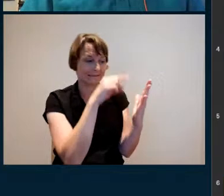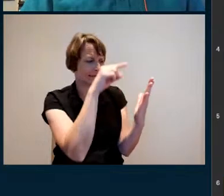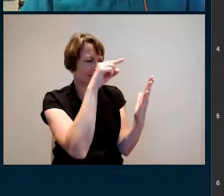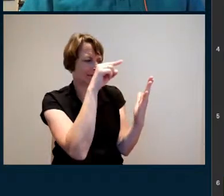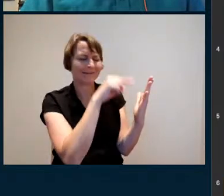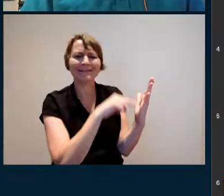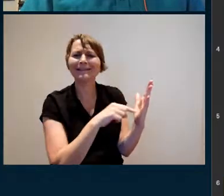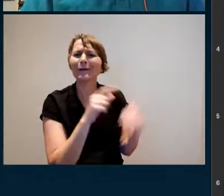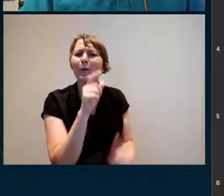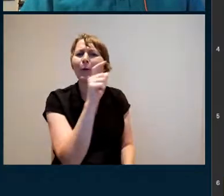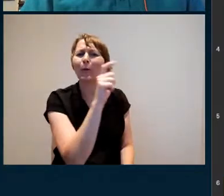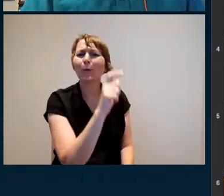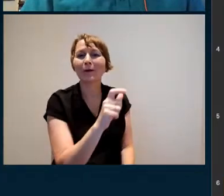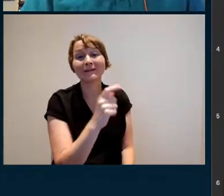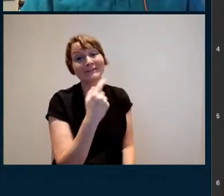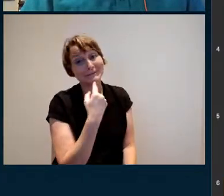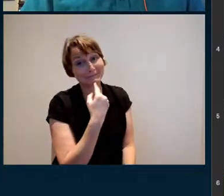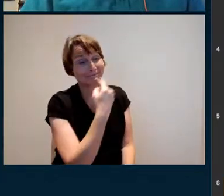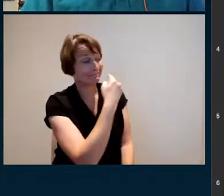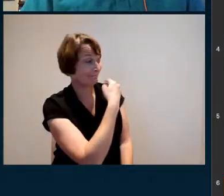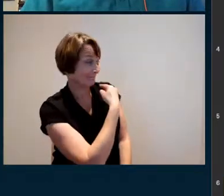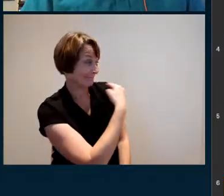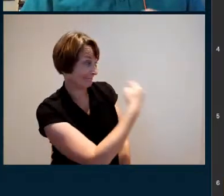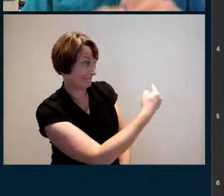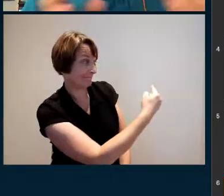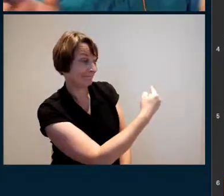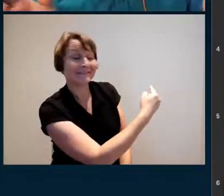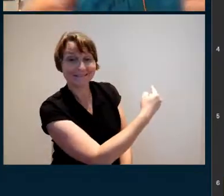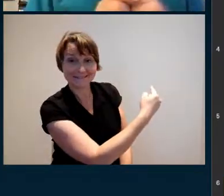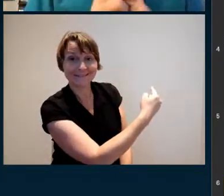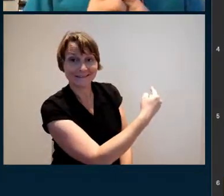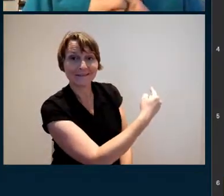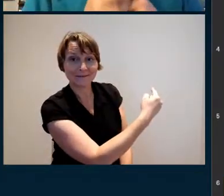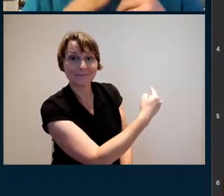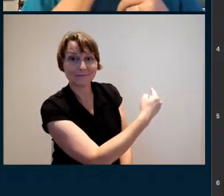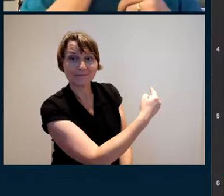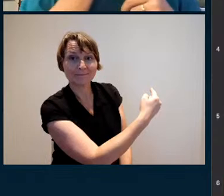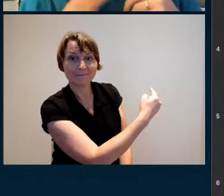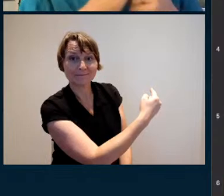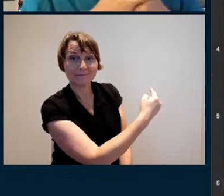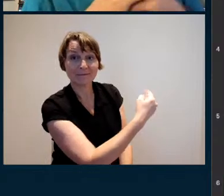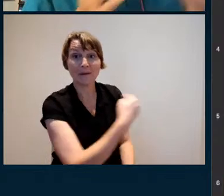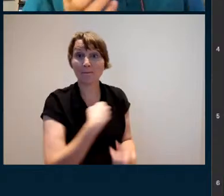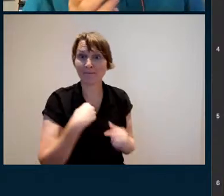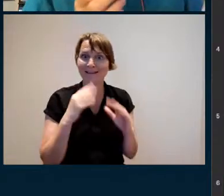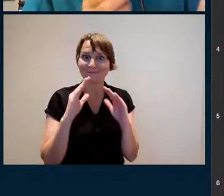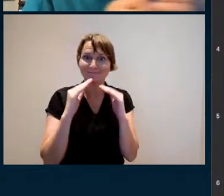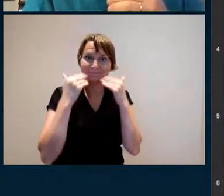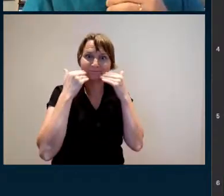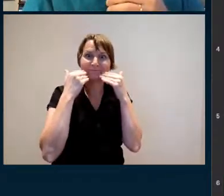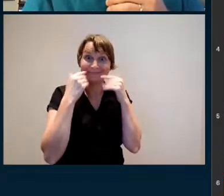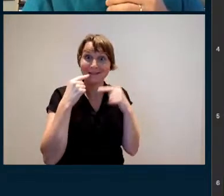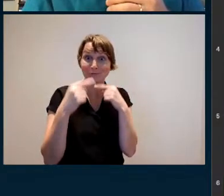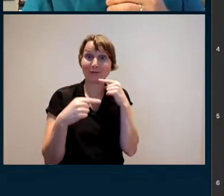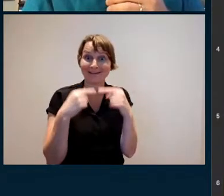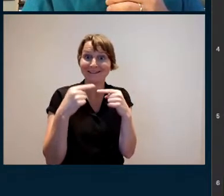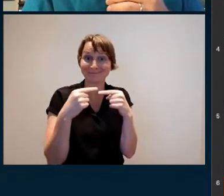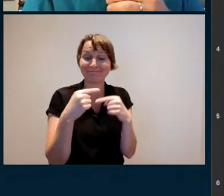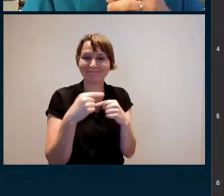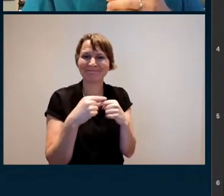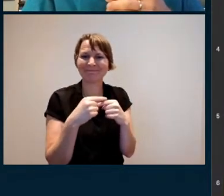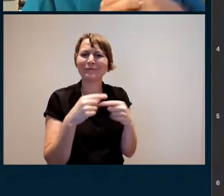.NET or dashboard running. So that is neat. I'm already pretty happy about that. And it's building those two dependent